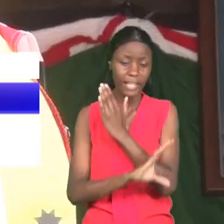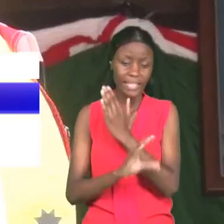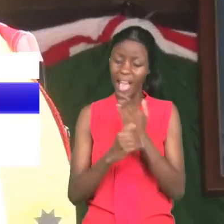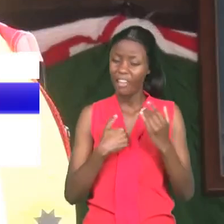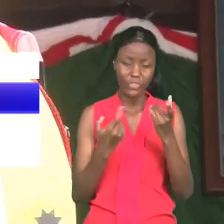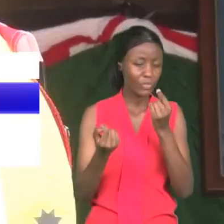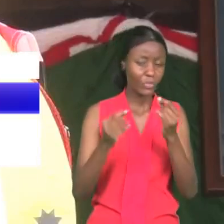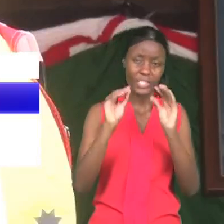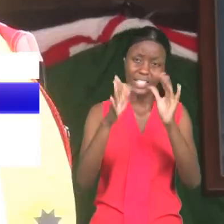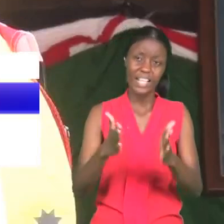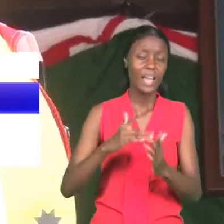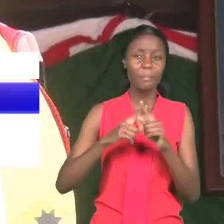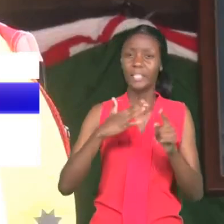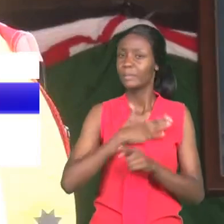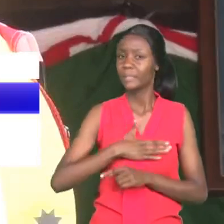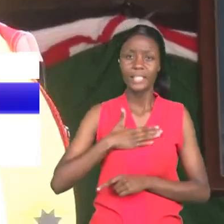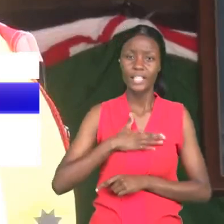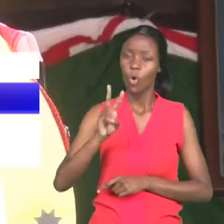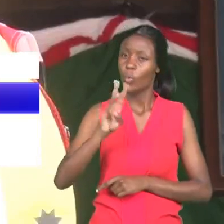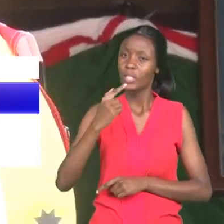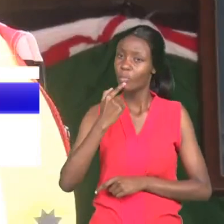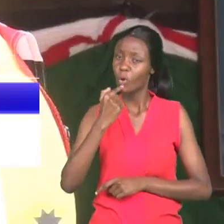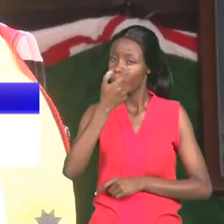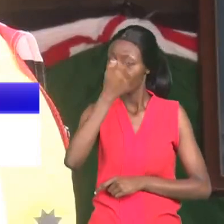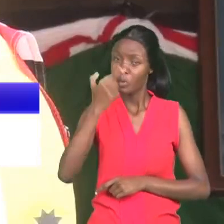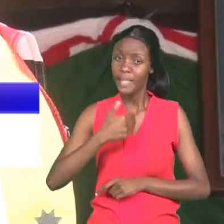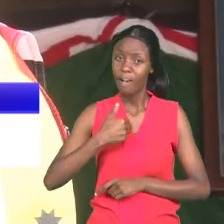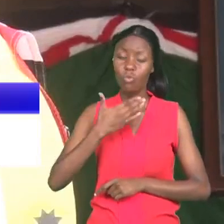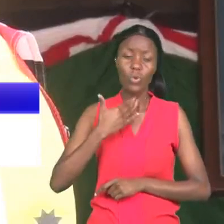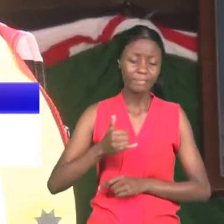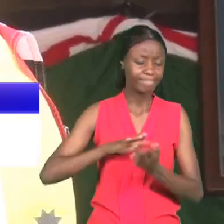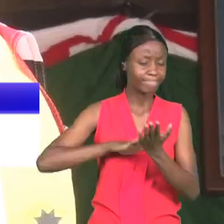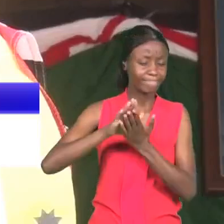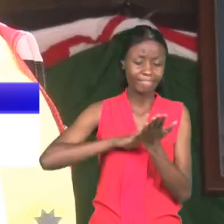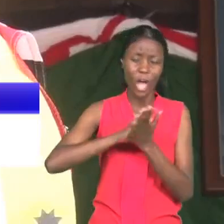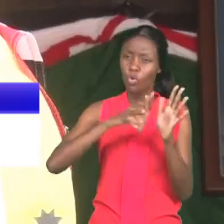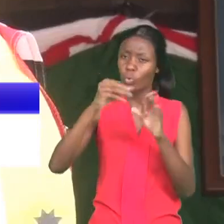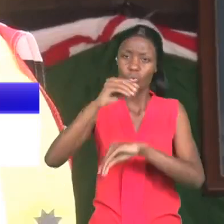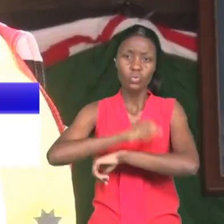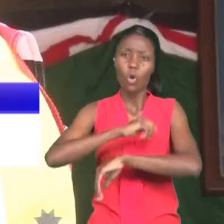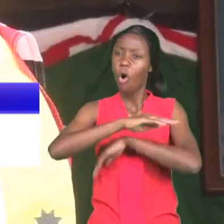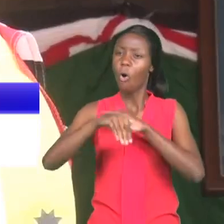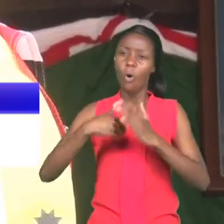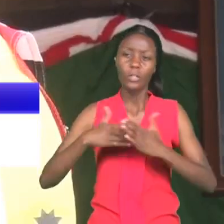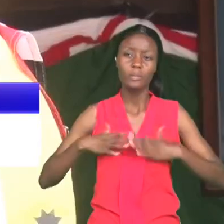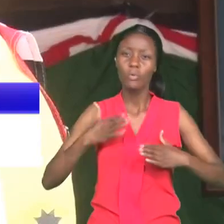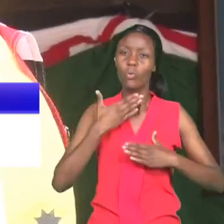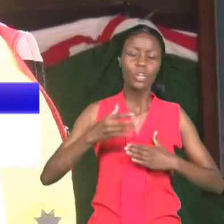but West Pokot is the biggest shortage. And because the new appetite is going to show the image hapa, kila mtu anataka kusoma ovyo